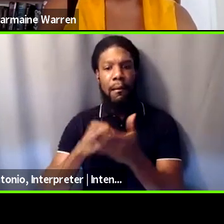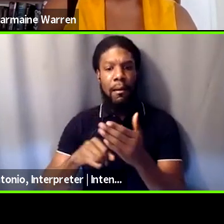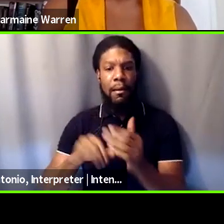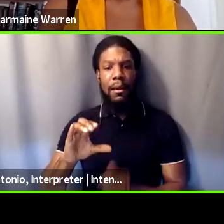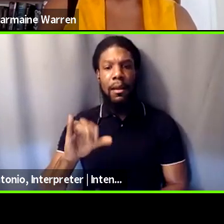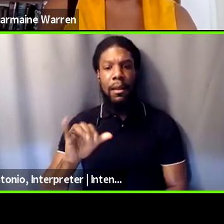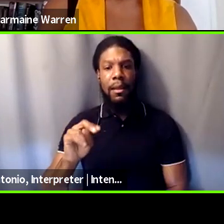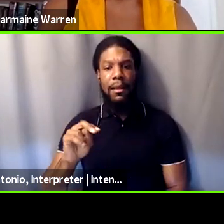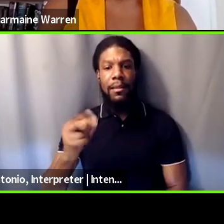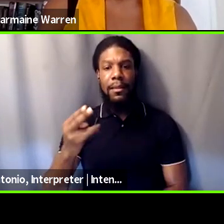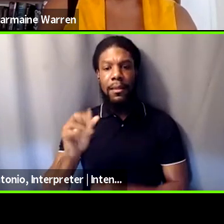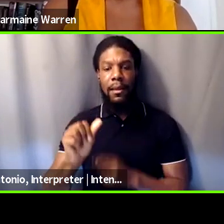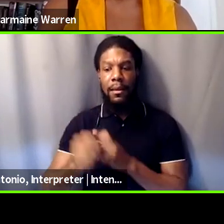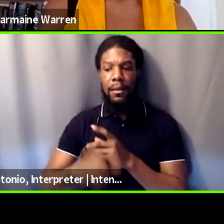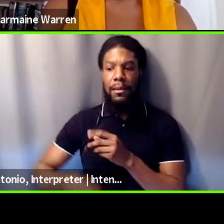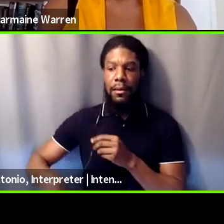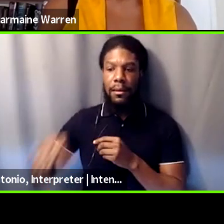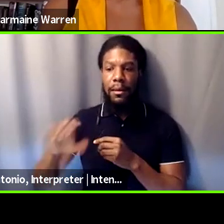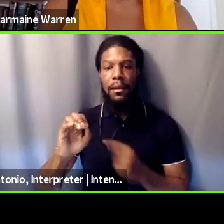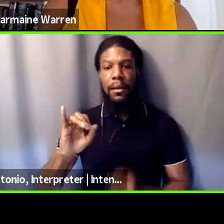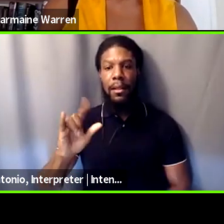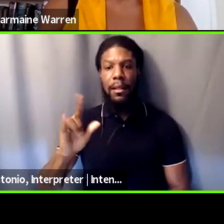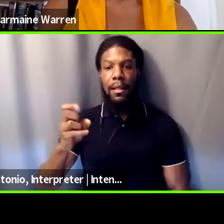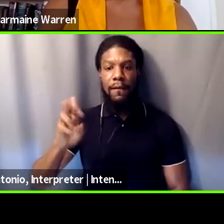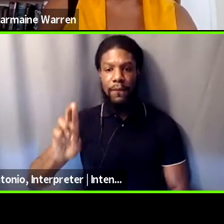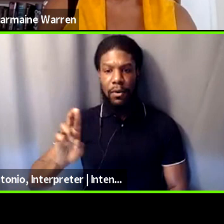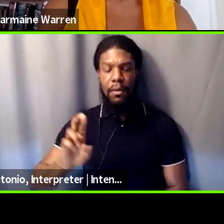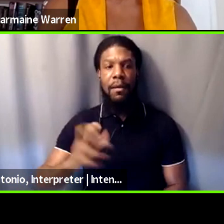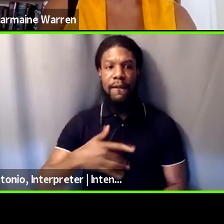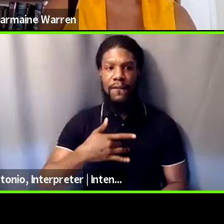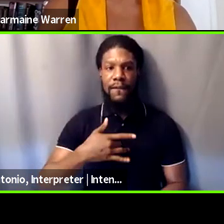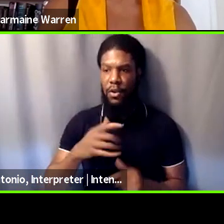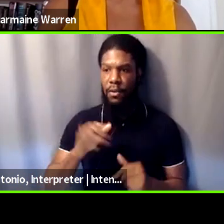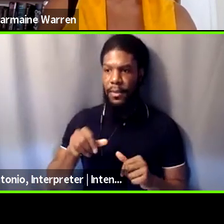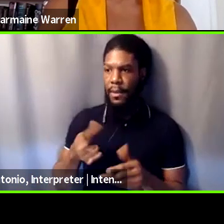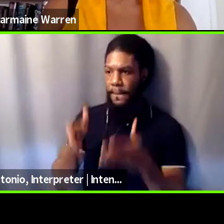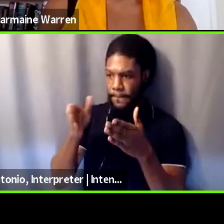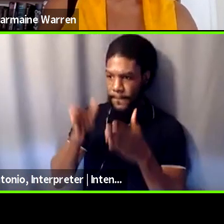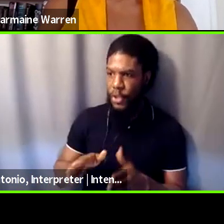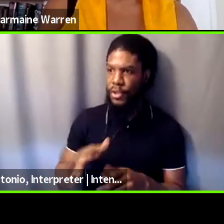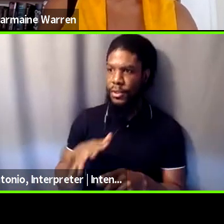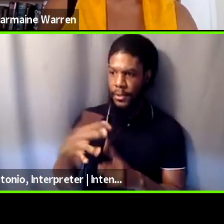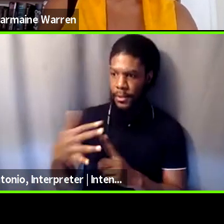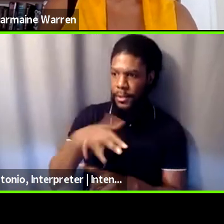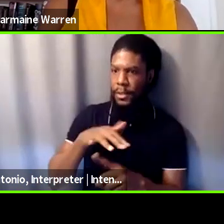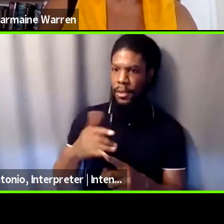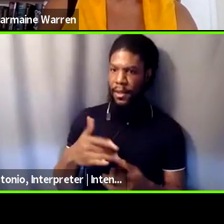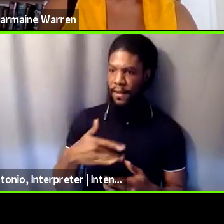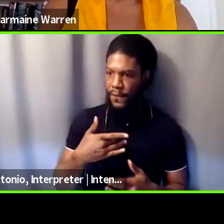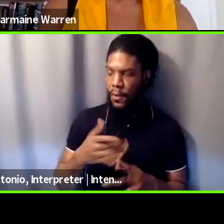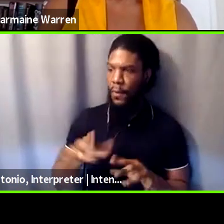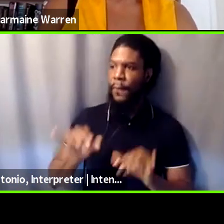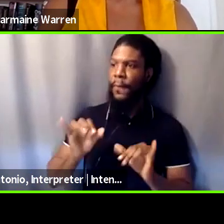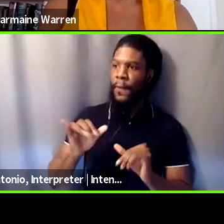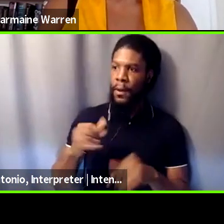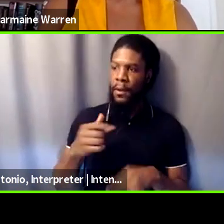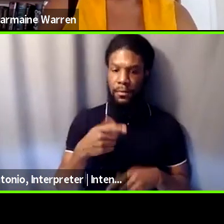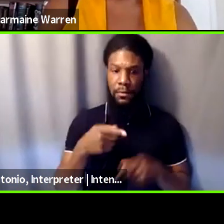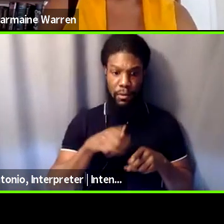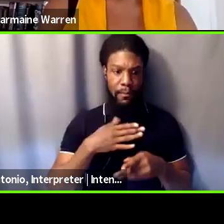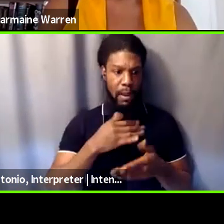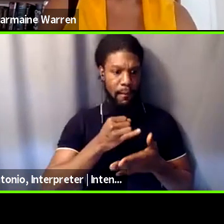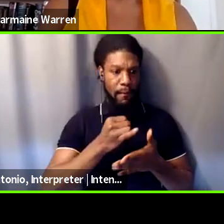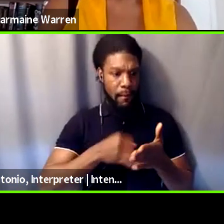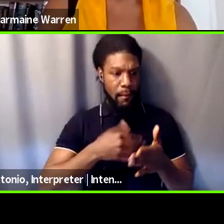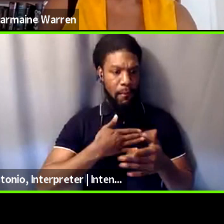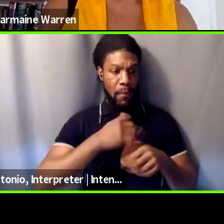the opportunity to really feel the presence of a person and to meet them sometimes. And I'm like, I played you, or I got to think of you. Like, you were a source of inspiration